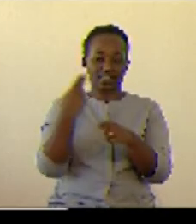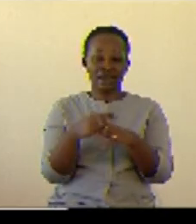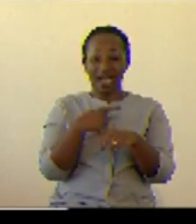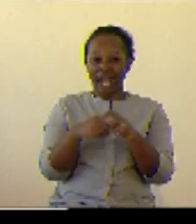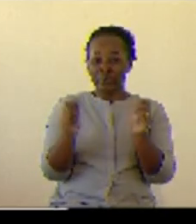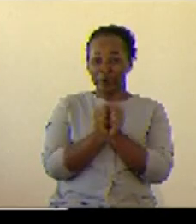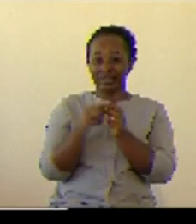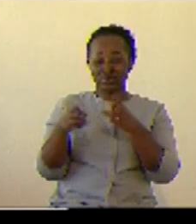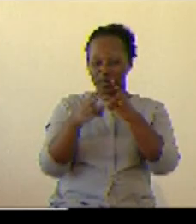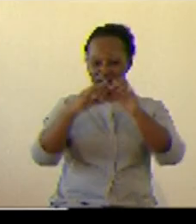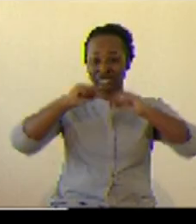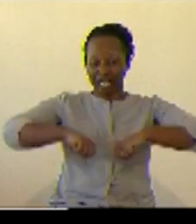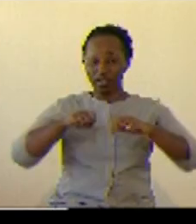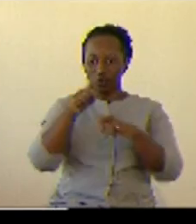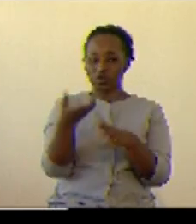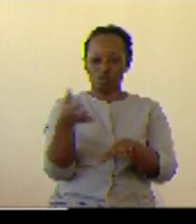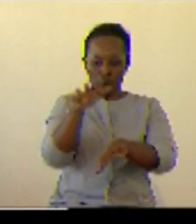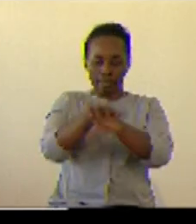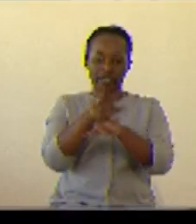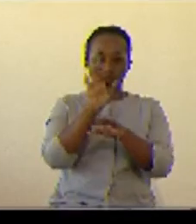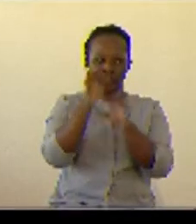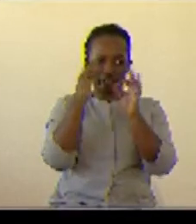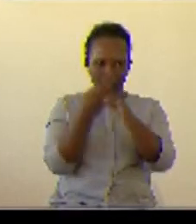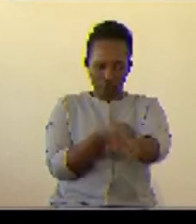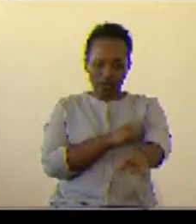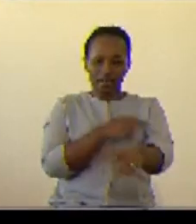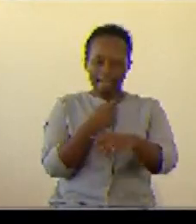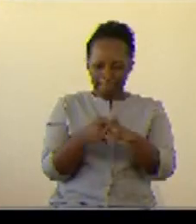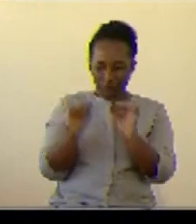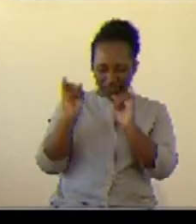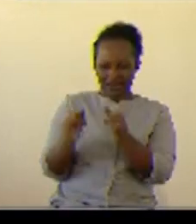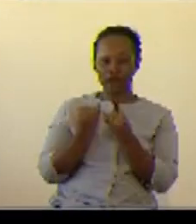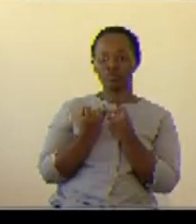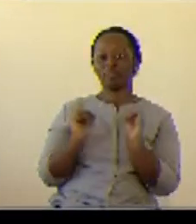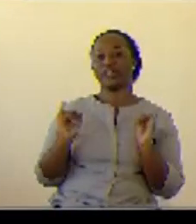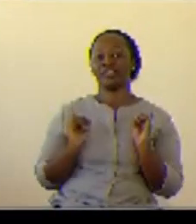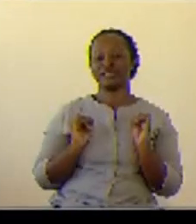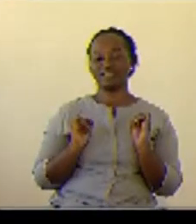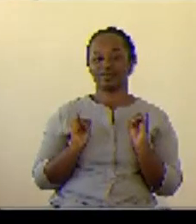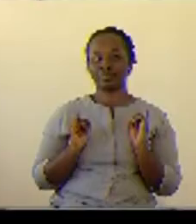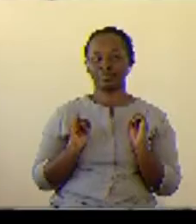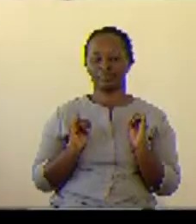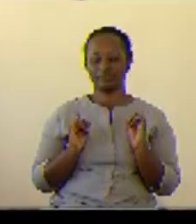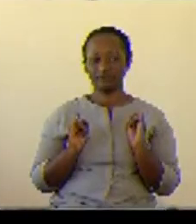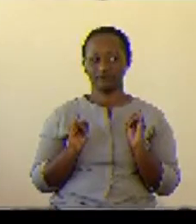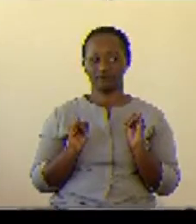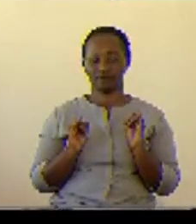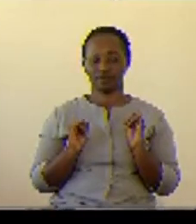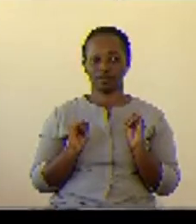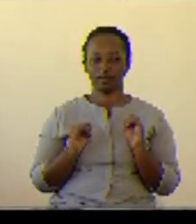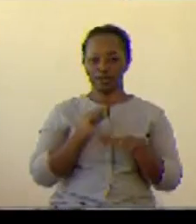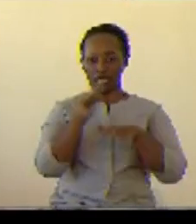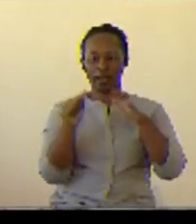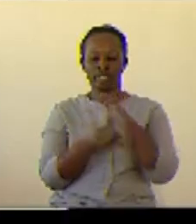your resources, but you maintain your independence. You maintain your independence under one